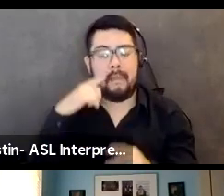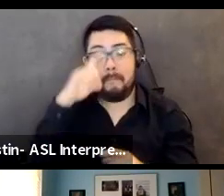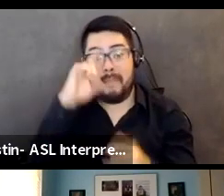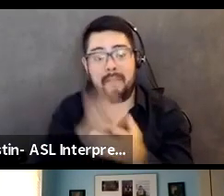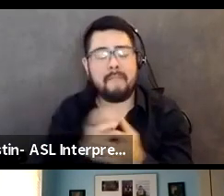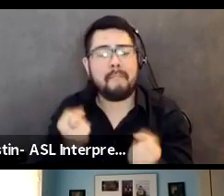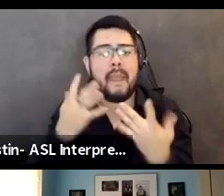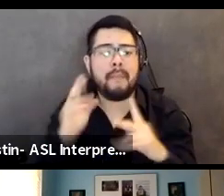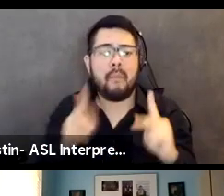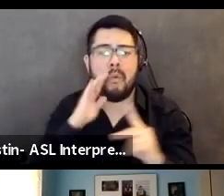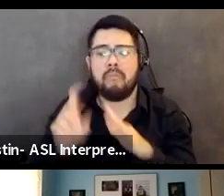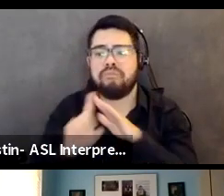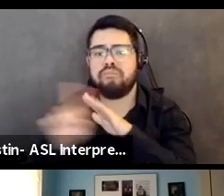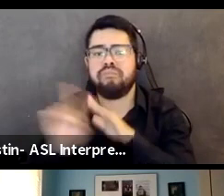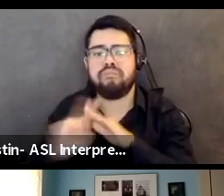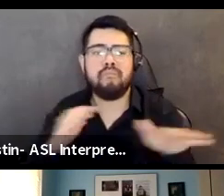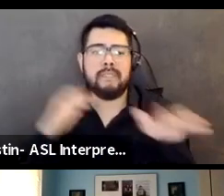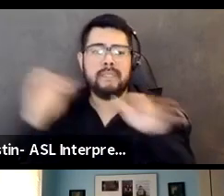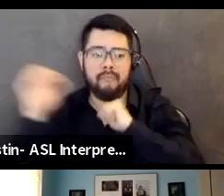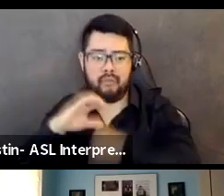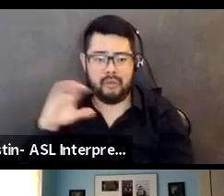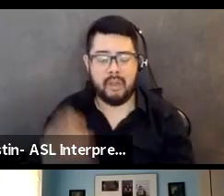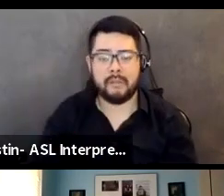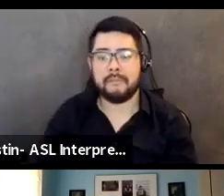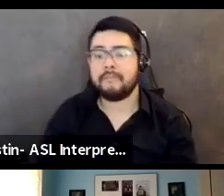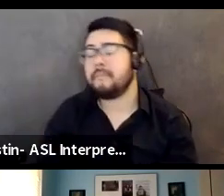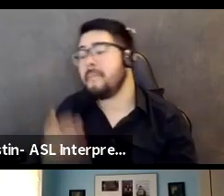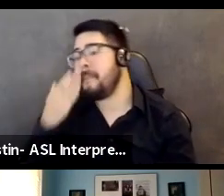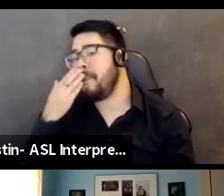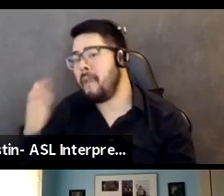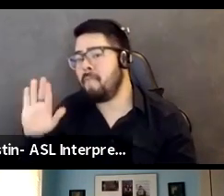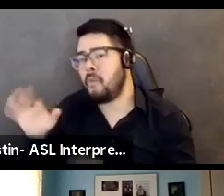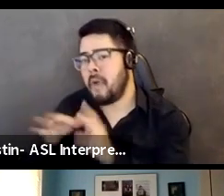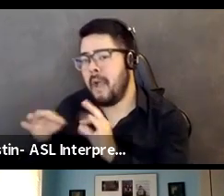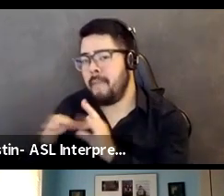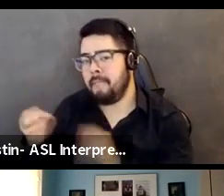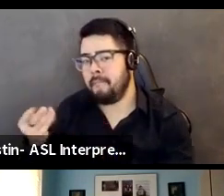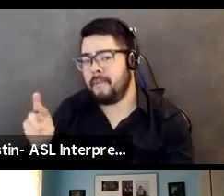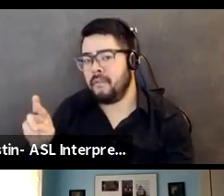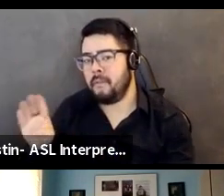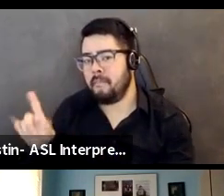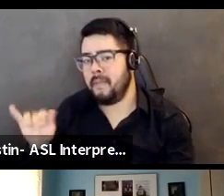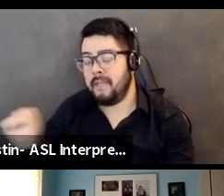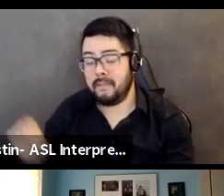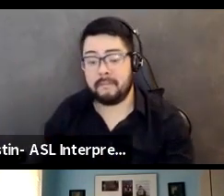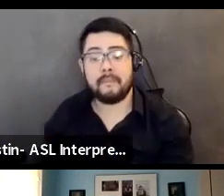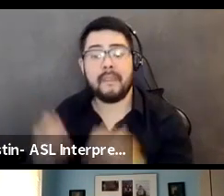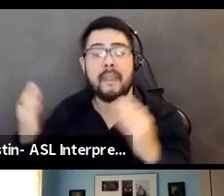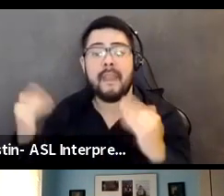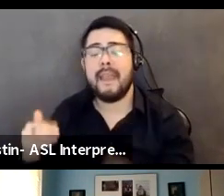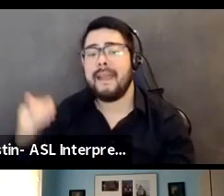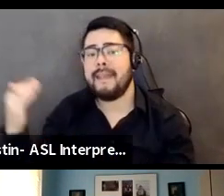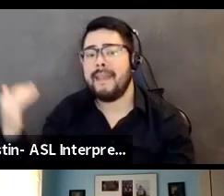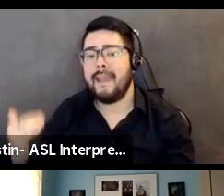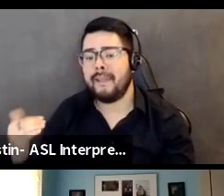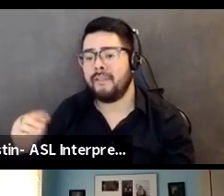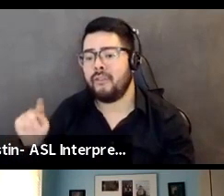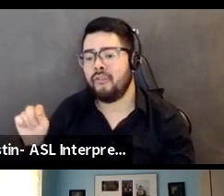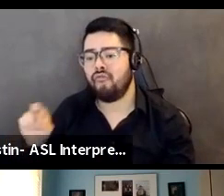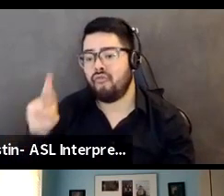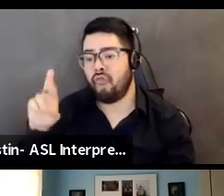love thank you thank you mr bust for your comments mr president so our next speaker now is troy